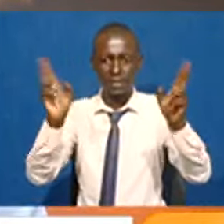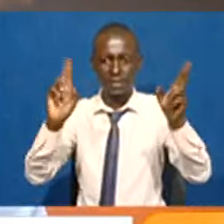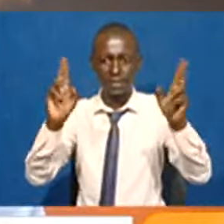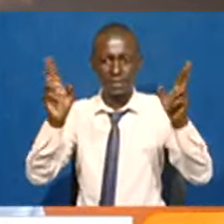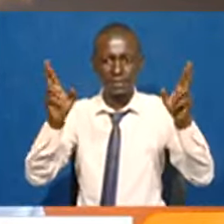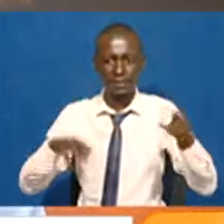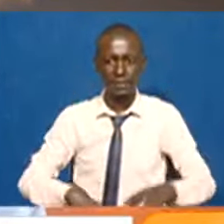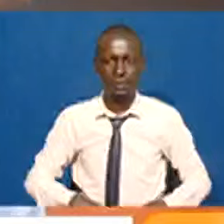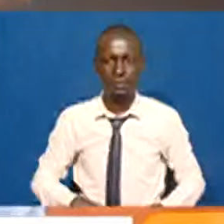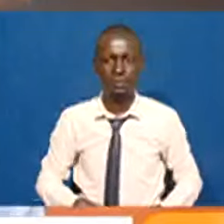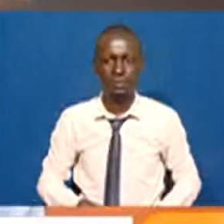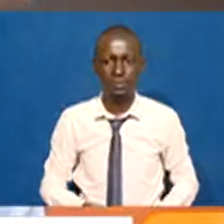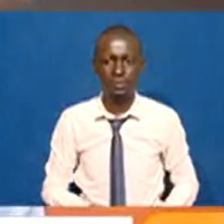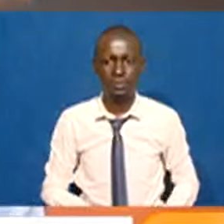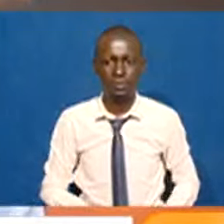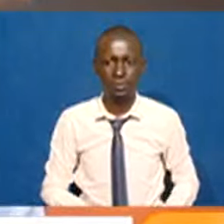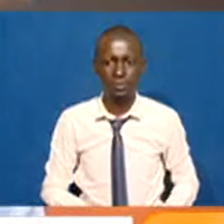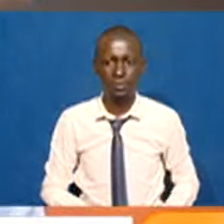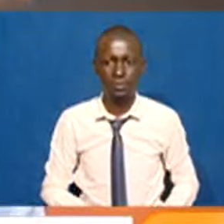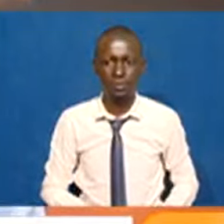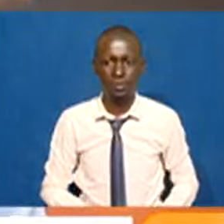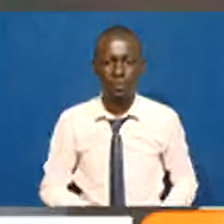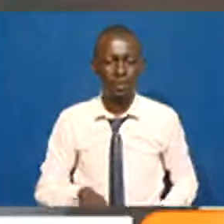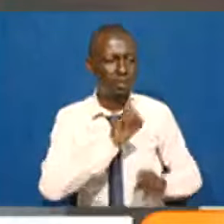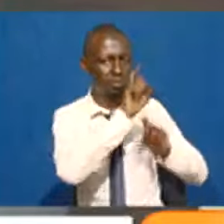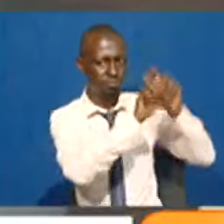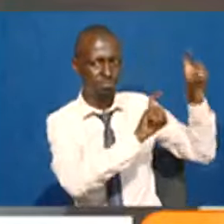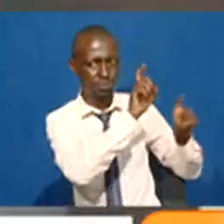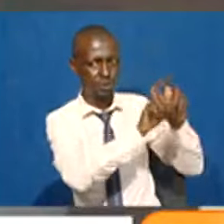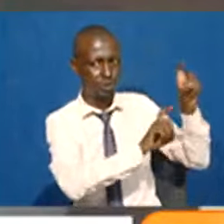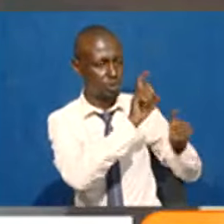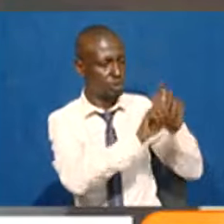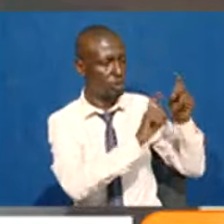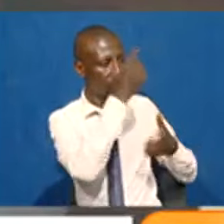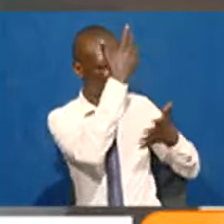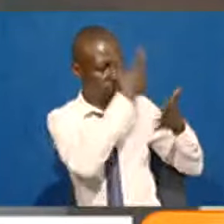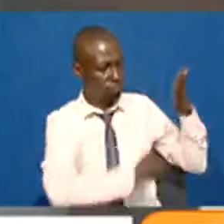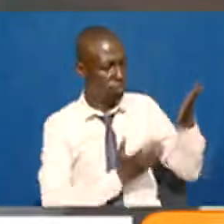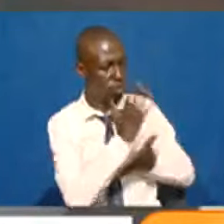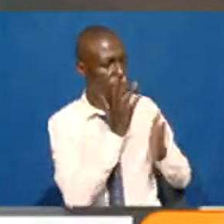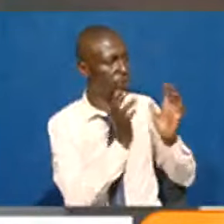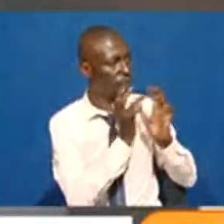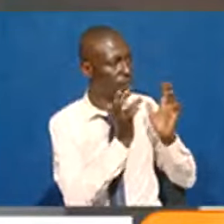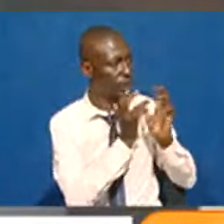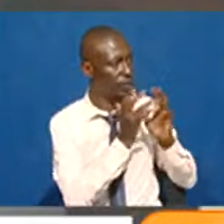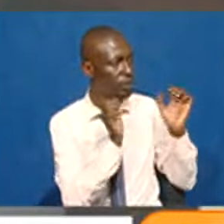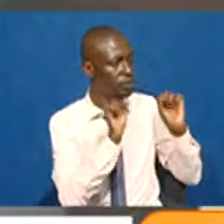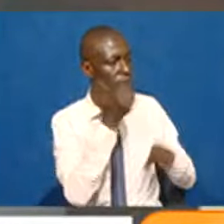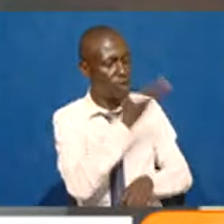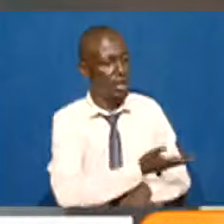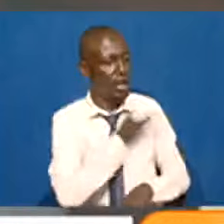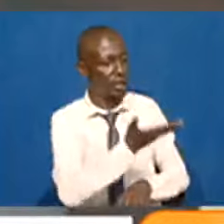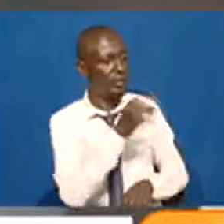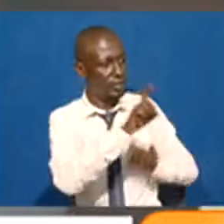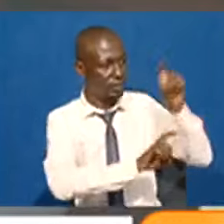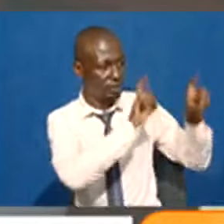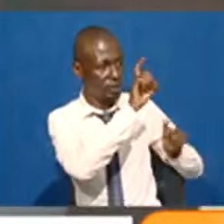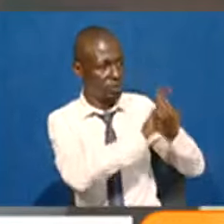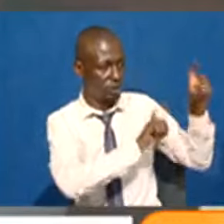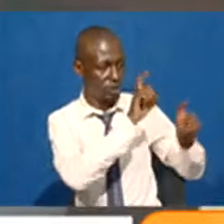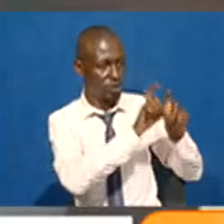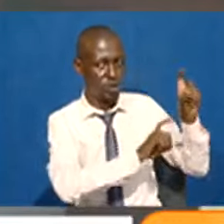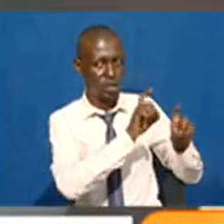to 20890. Mm-hmm. Okay, let's bring up some of the questions. A lot of questions are coming in online. Let's bring them up. And any of you can respond to these questions because okay. I know, Paul, also